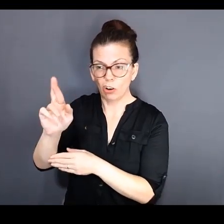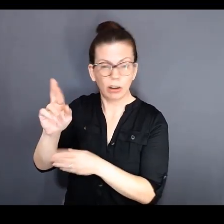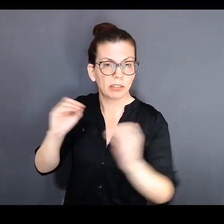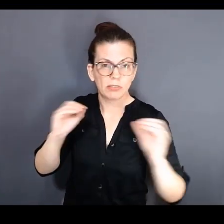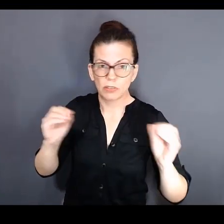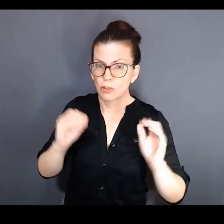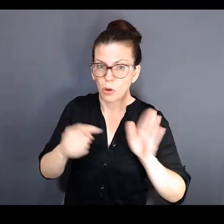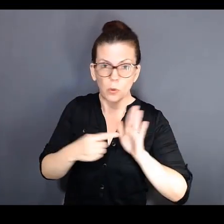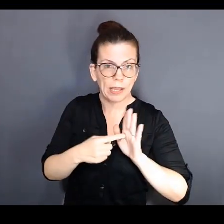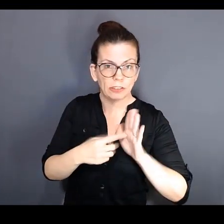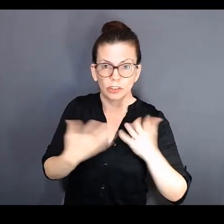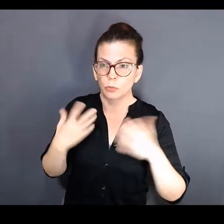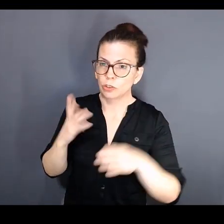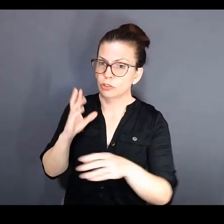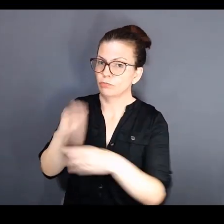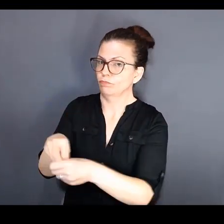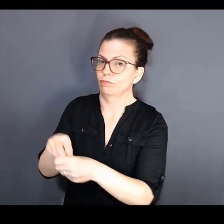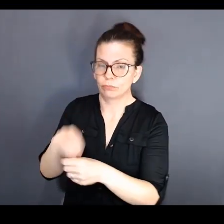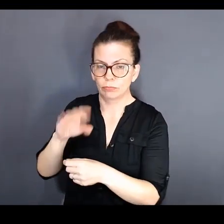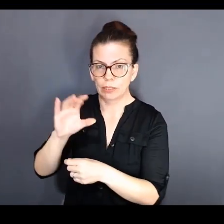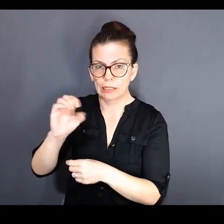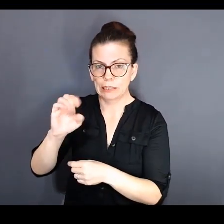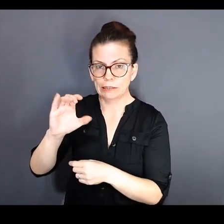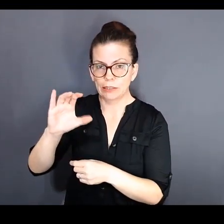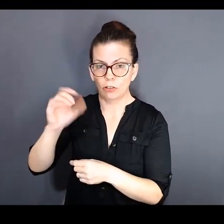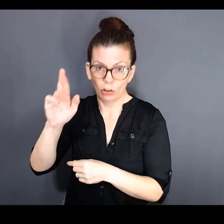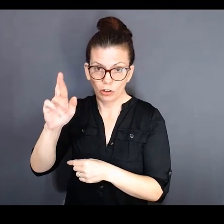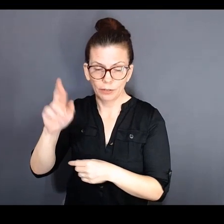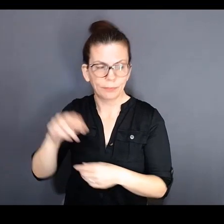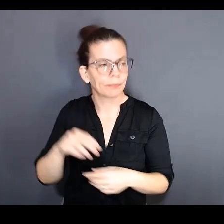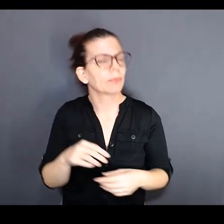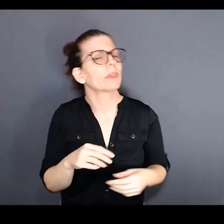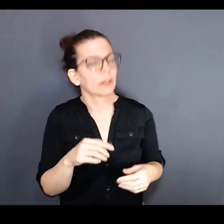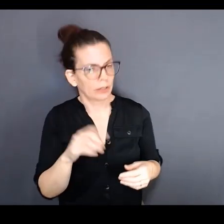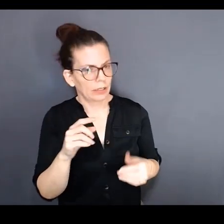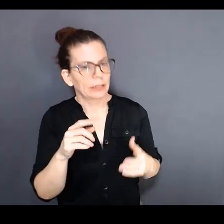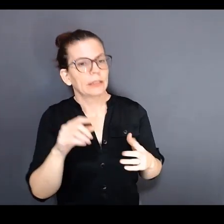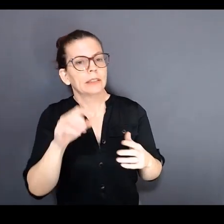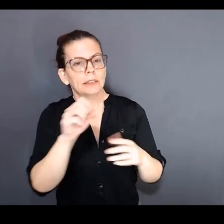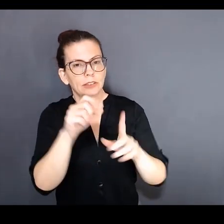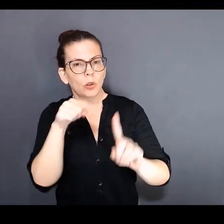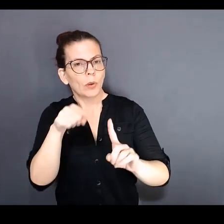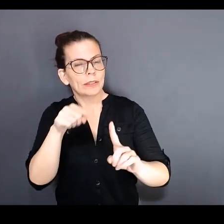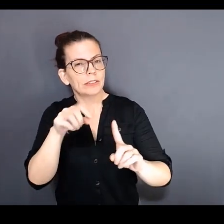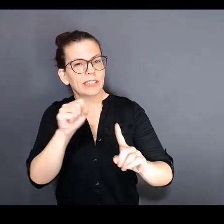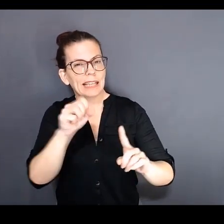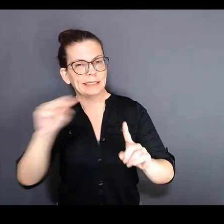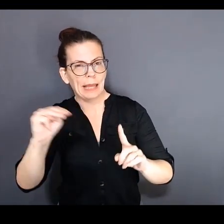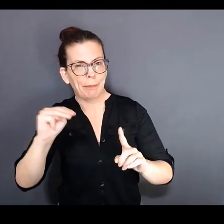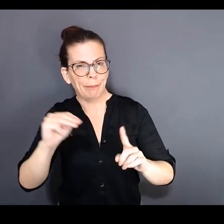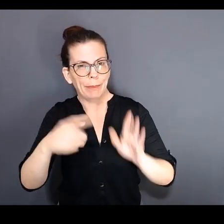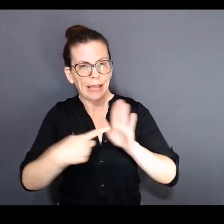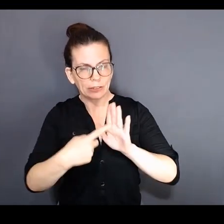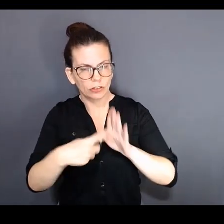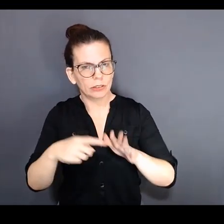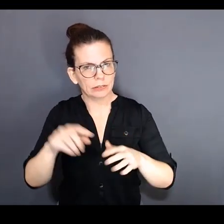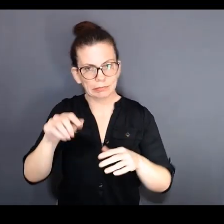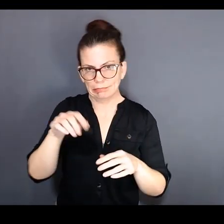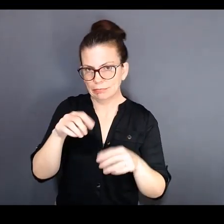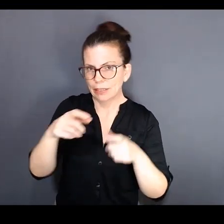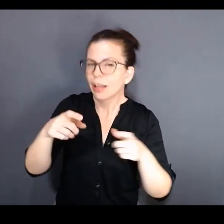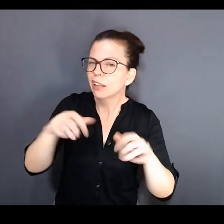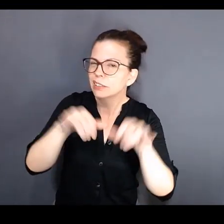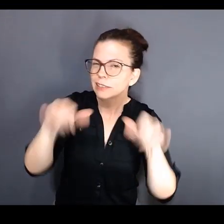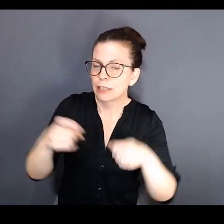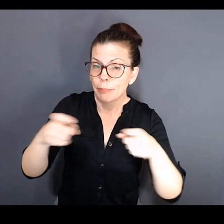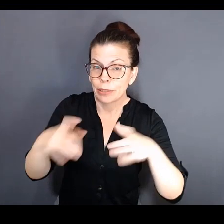For ECR, there's no agent. We plug directly into ECR. Okay, so SSM agent is the systems manager agent.